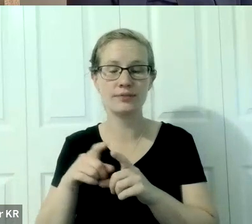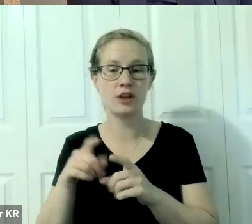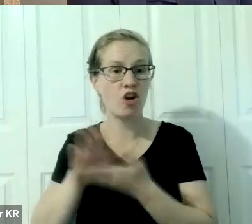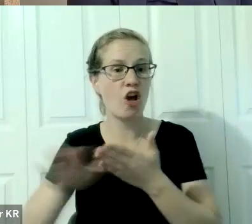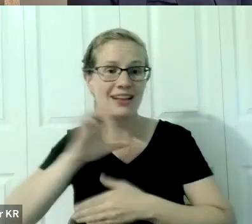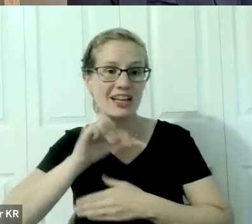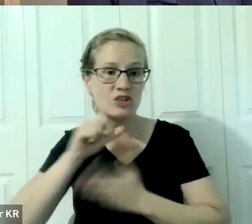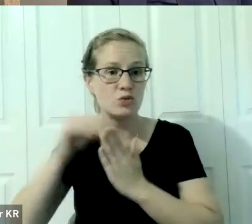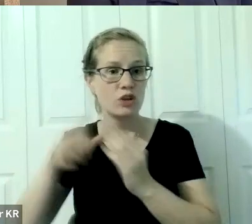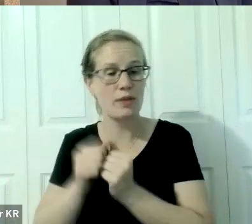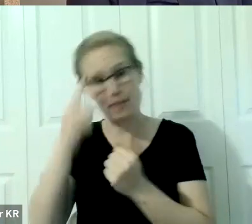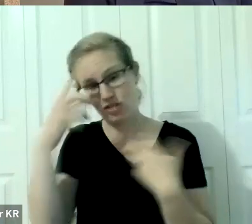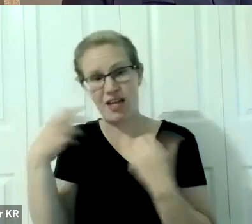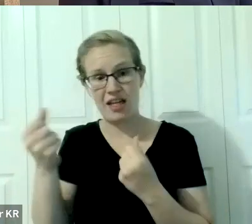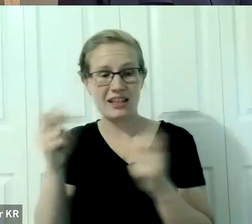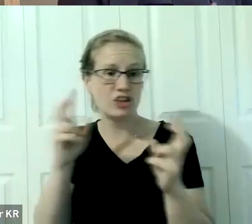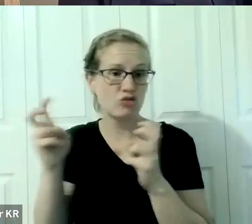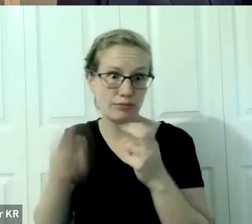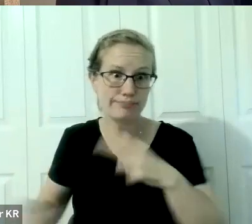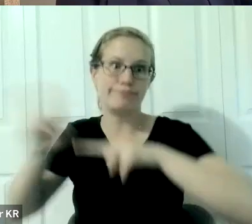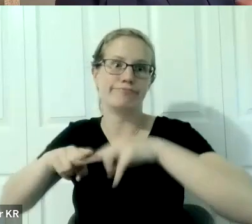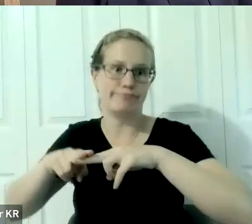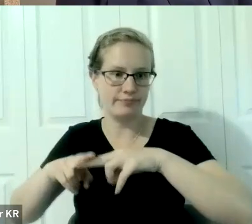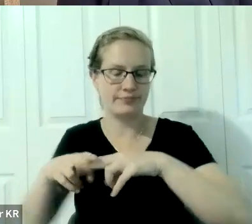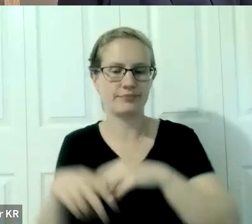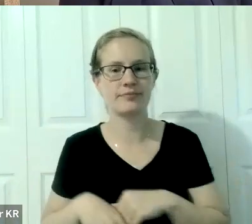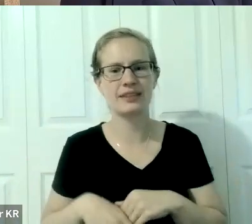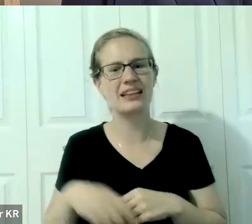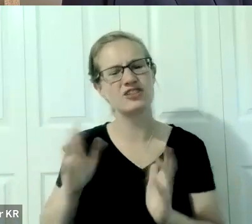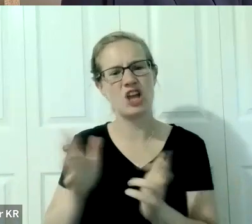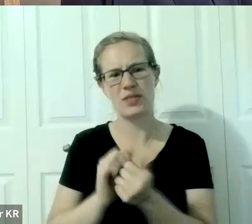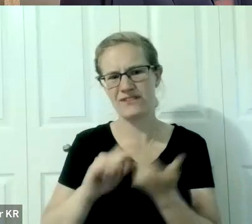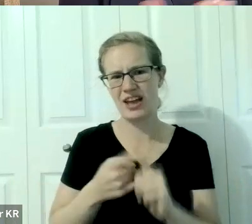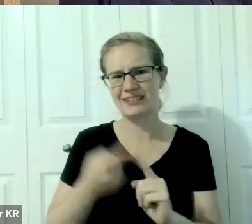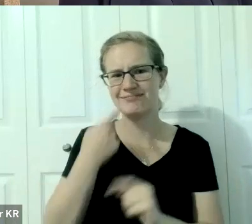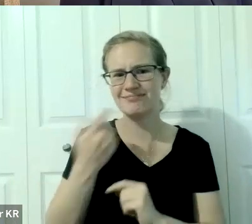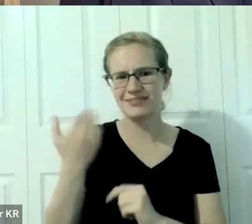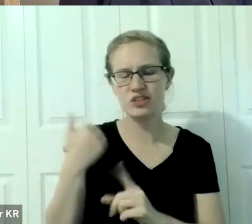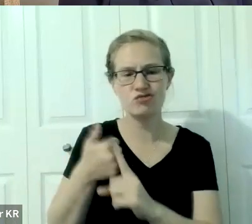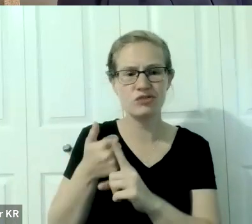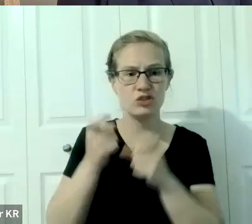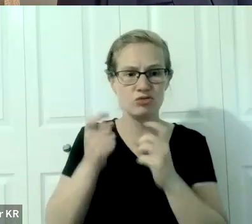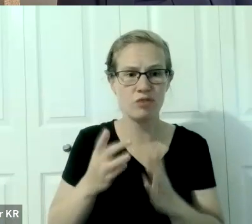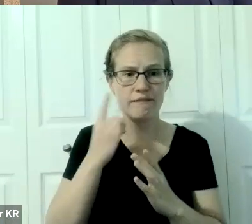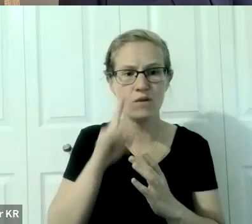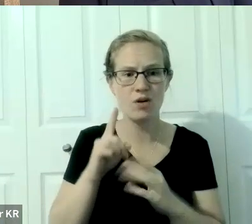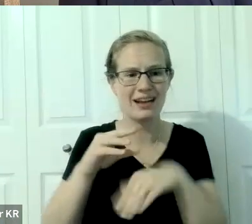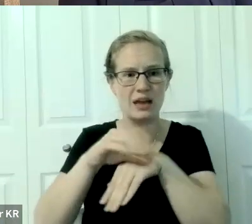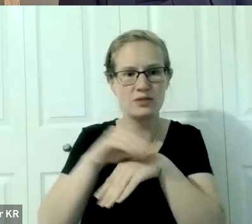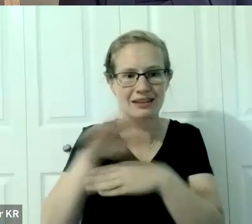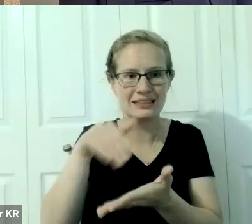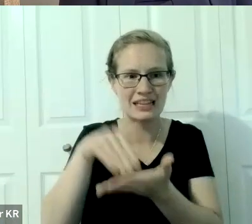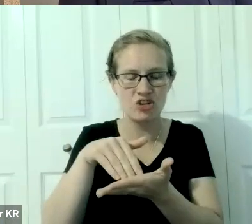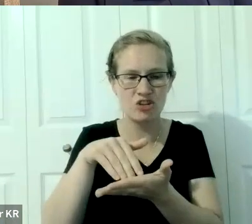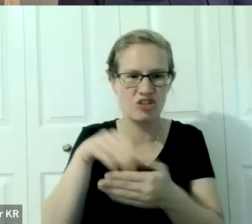students with mental health issues. I signed a friend earlier who is a director of a counseling center at a